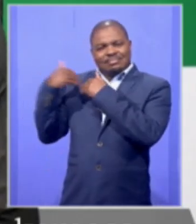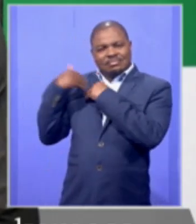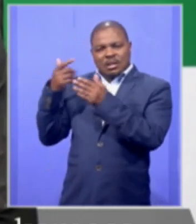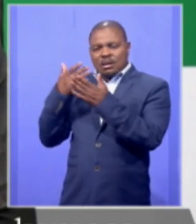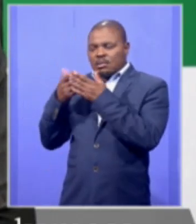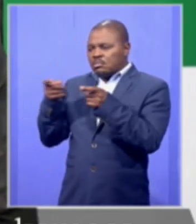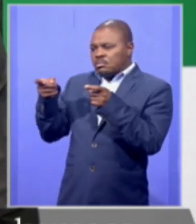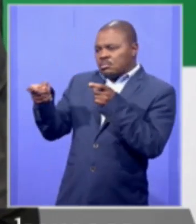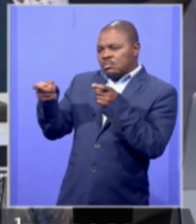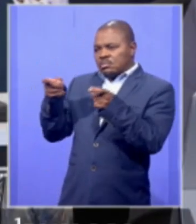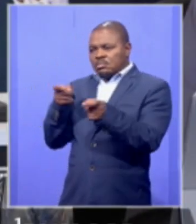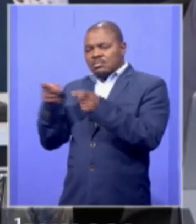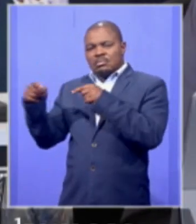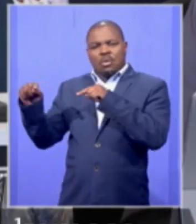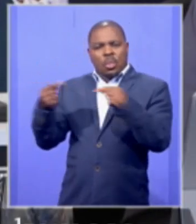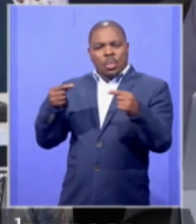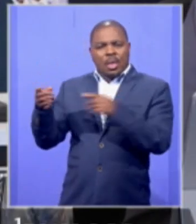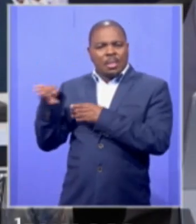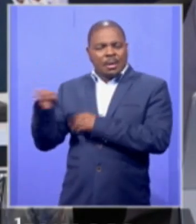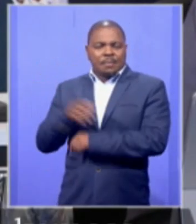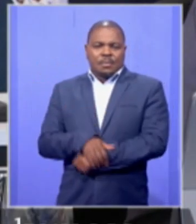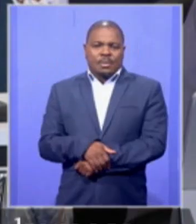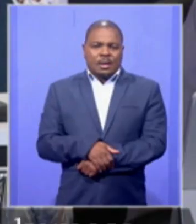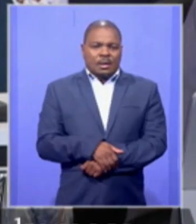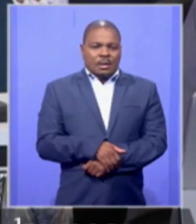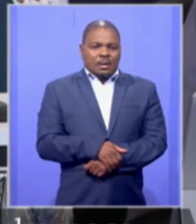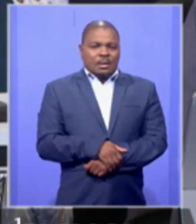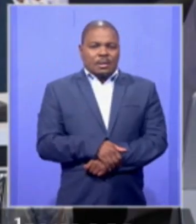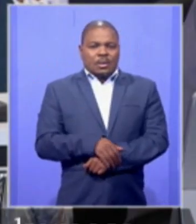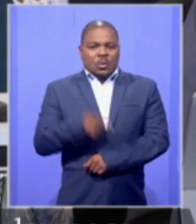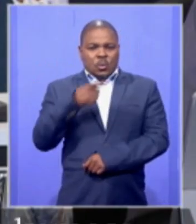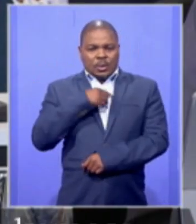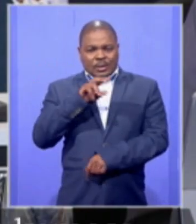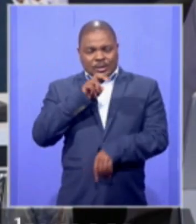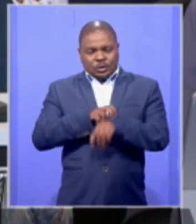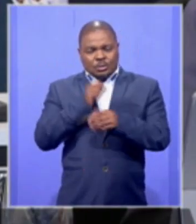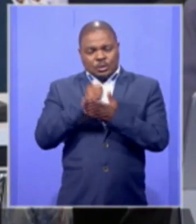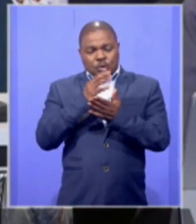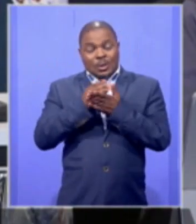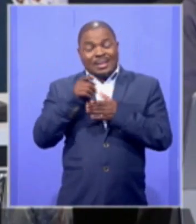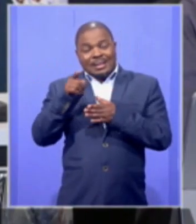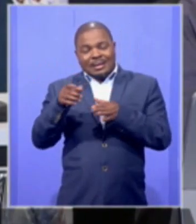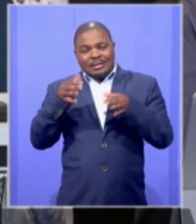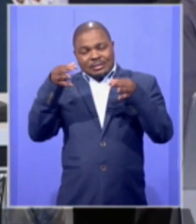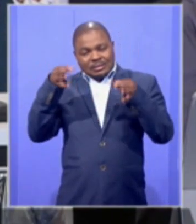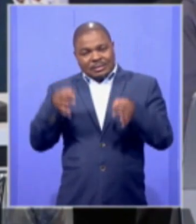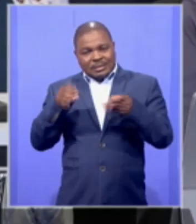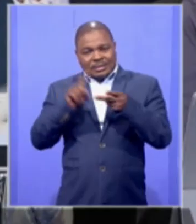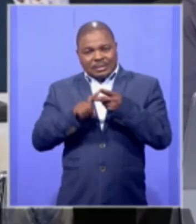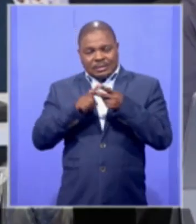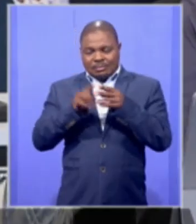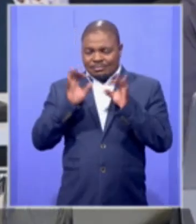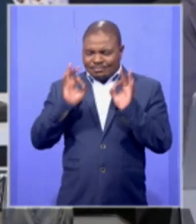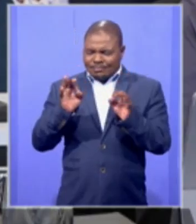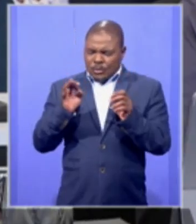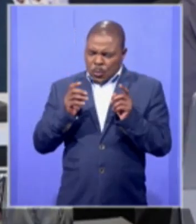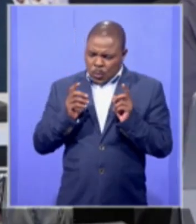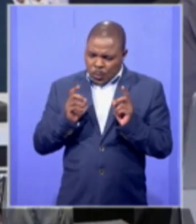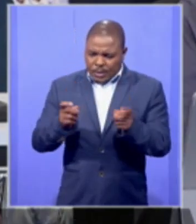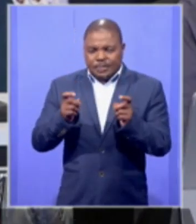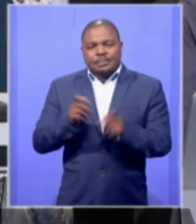election disputes. We need action to make the debt resolution architecture work in a more timely and effective